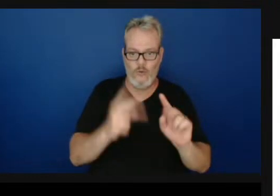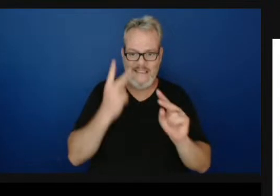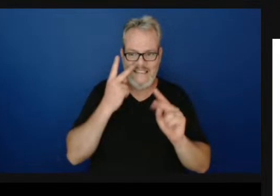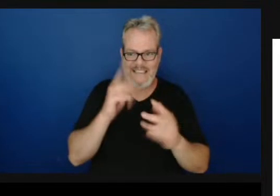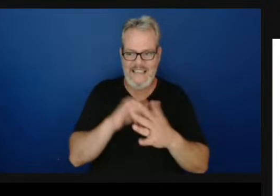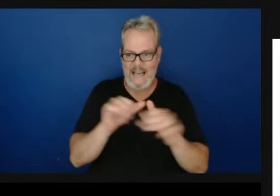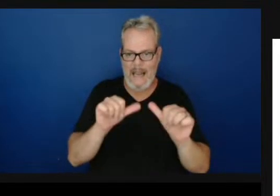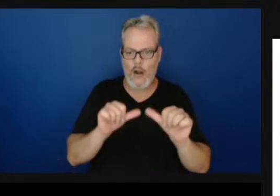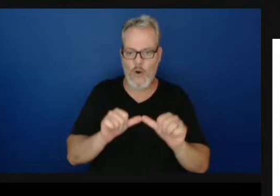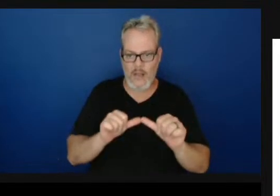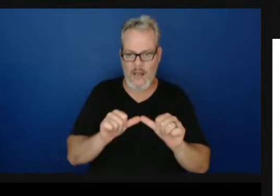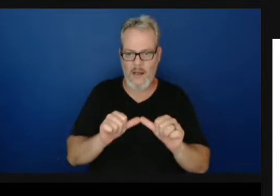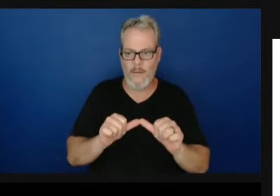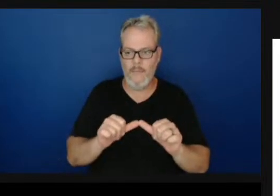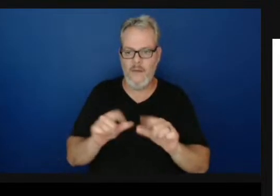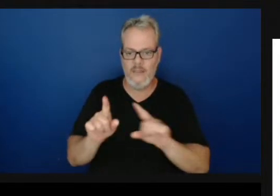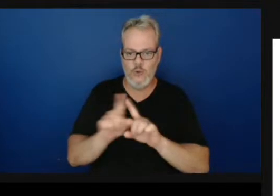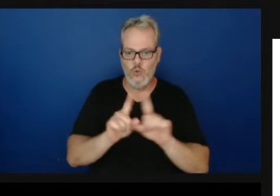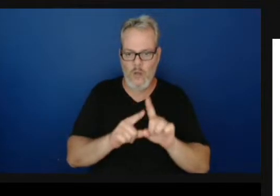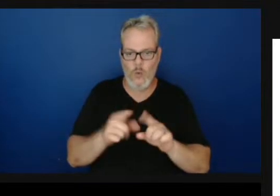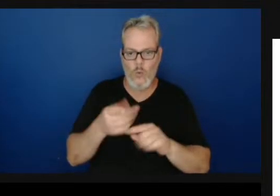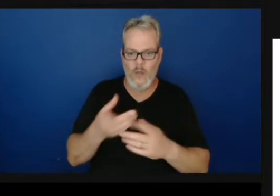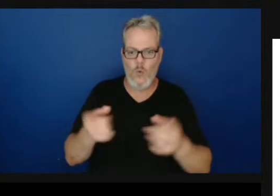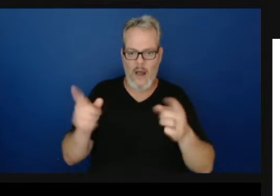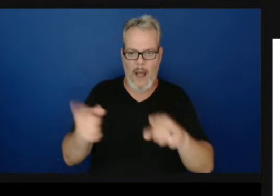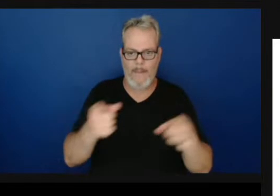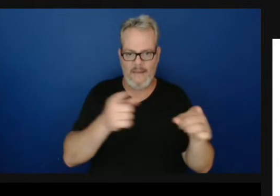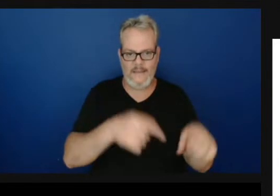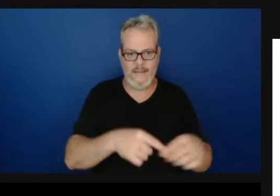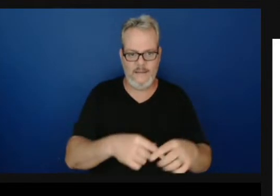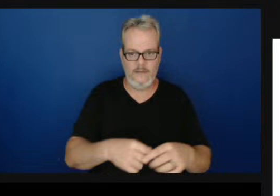Kahuna when they were occurring.